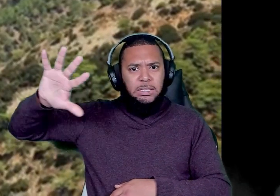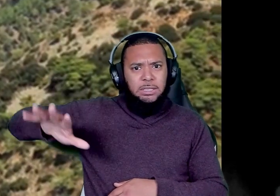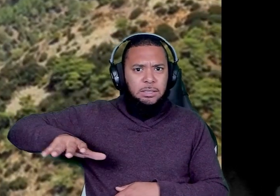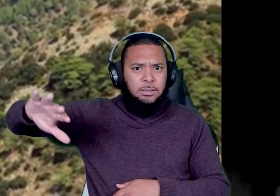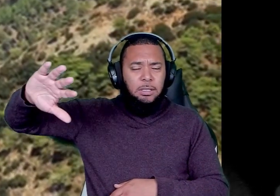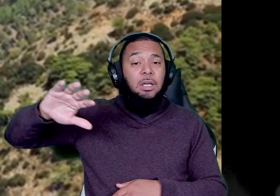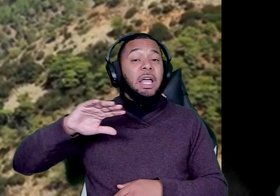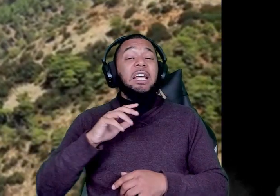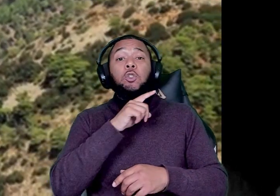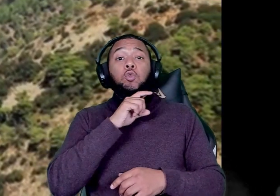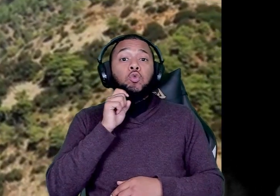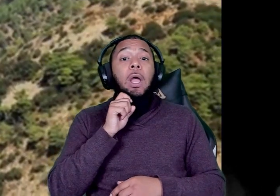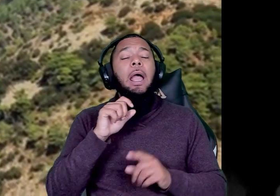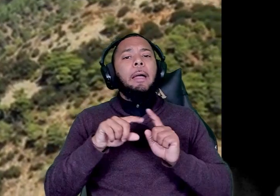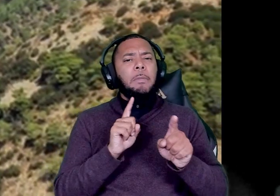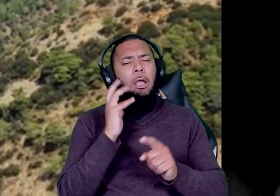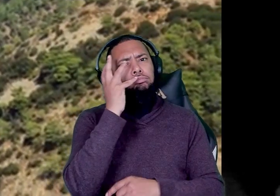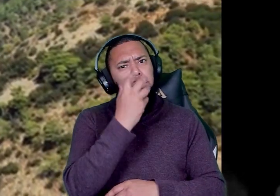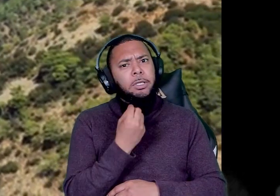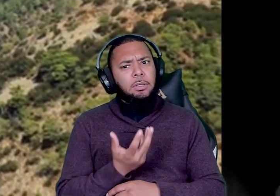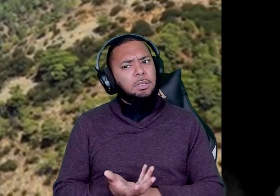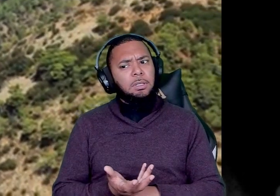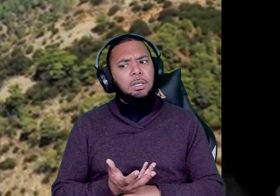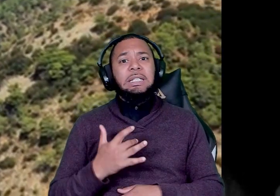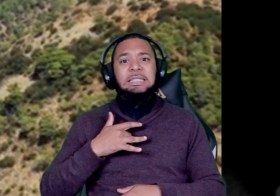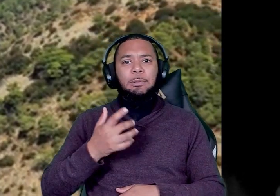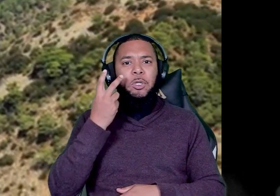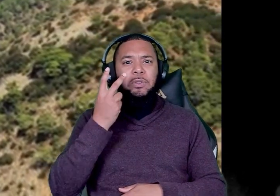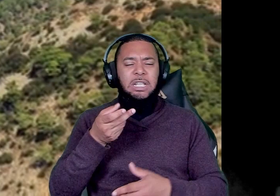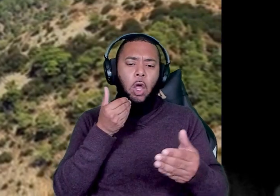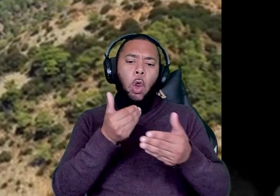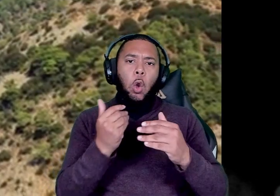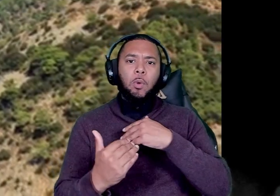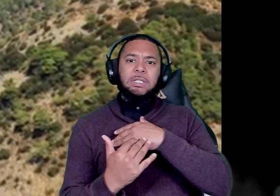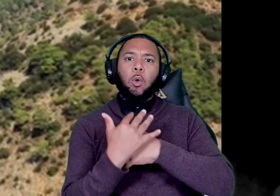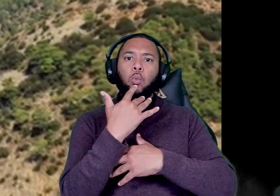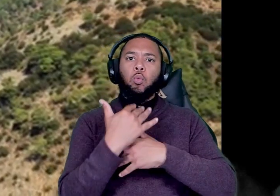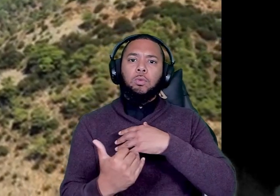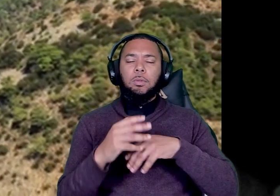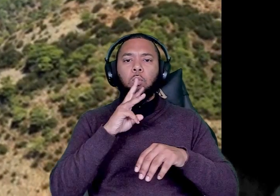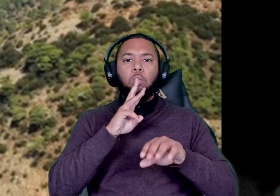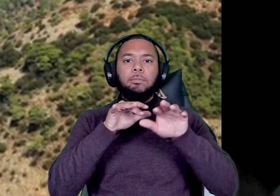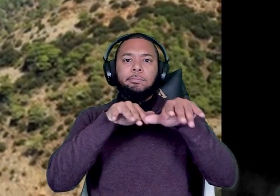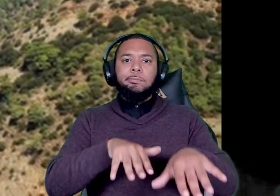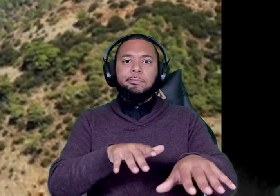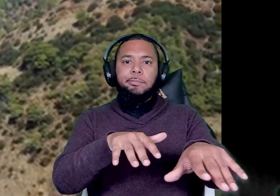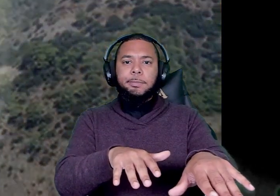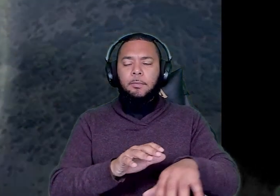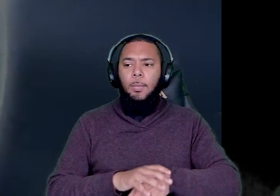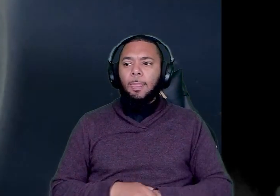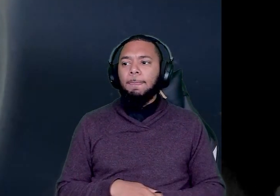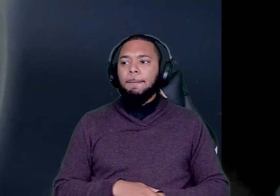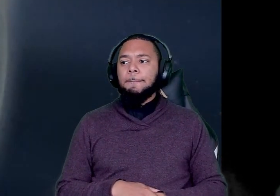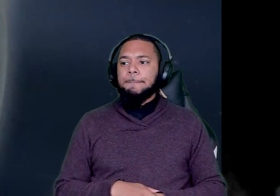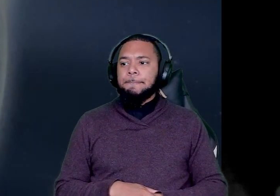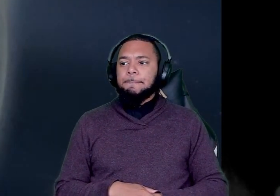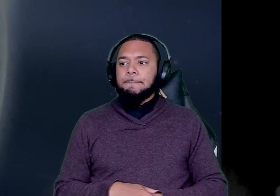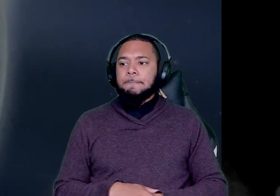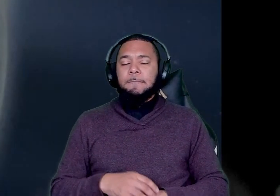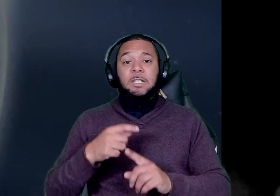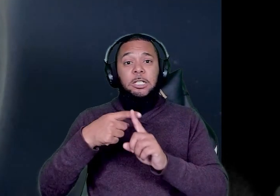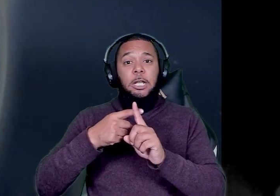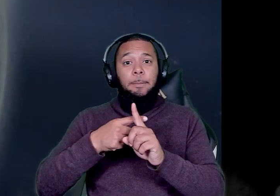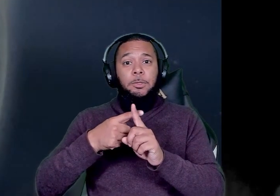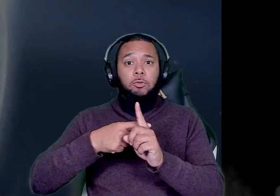pretty biome. It typically exists along ocean areas or along sea areas. The annual temperature range 40